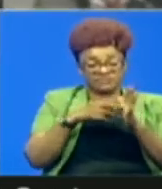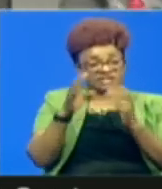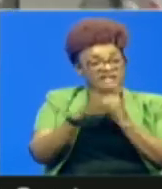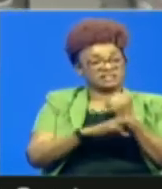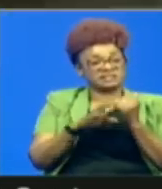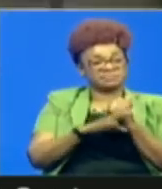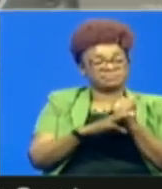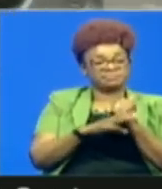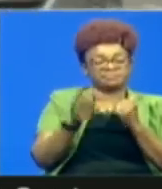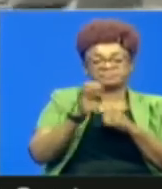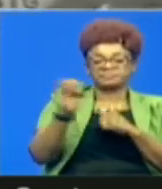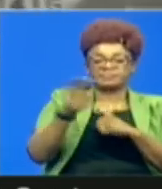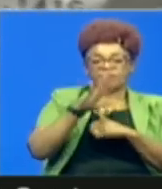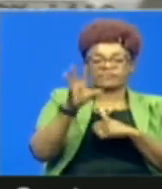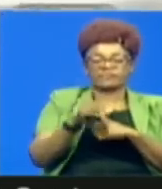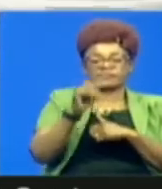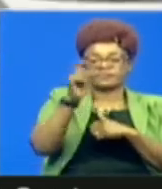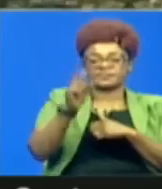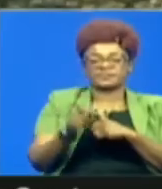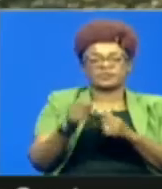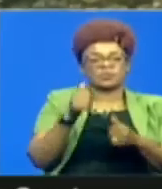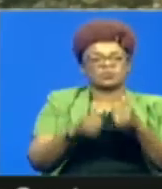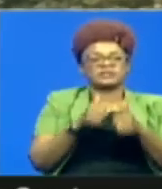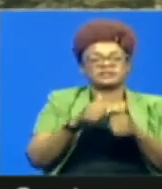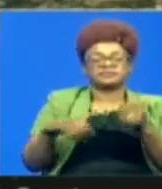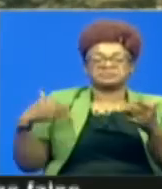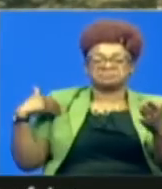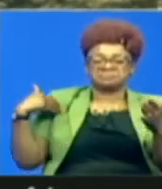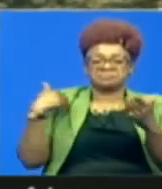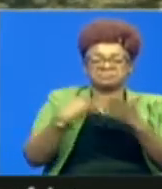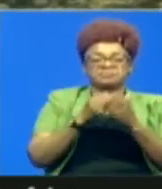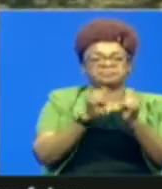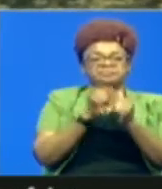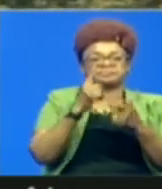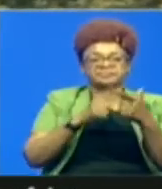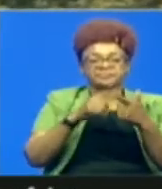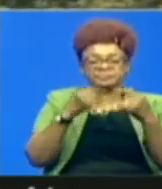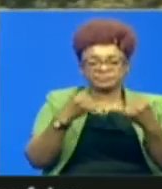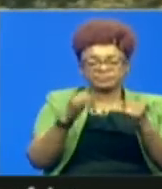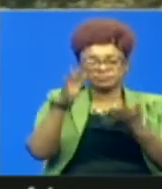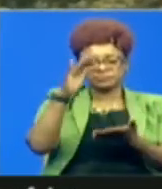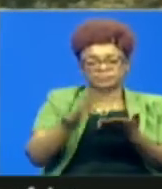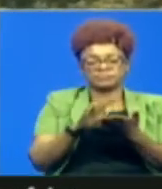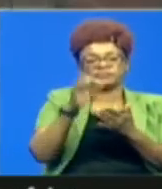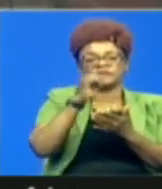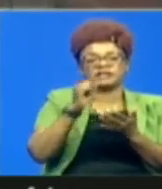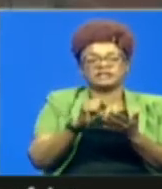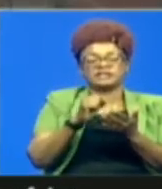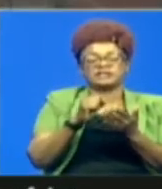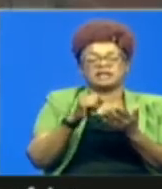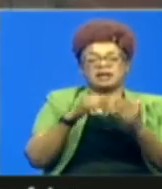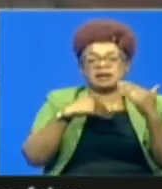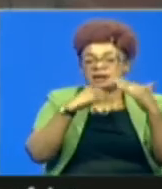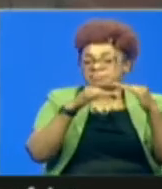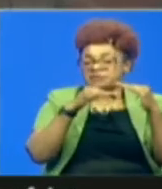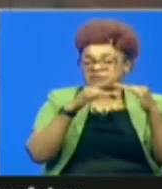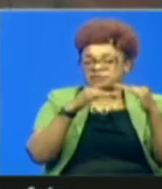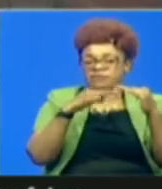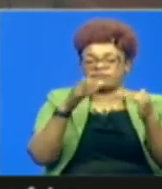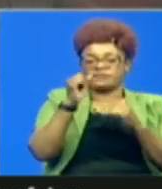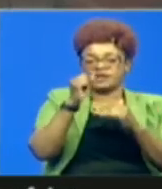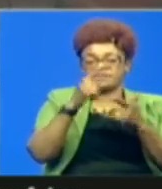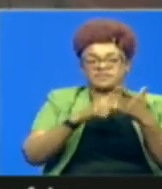For the East African region, which has for the last 10 years tried to reduce the age limit for imported cars to 5 years with